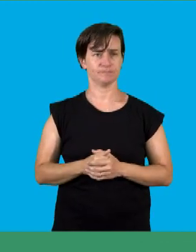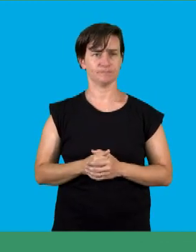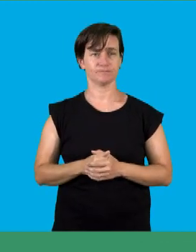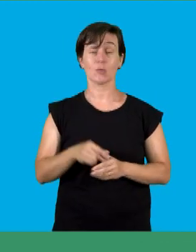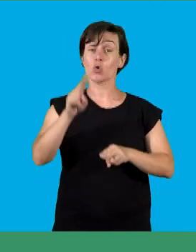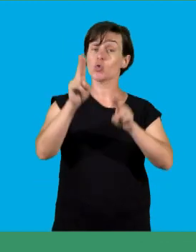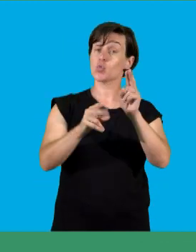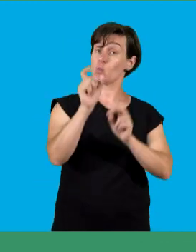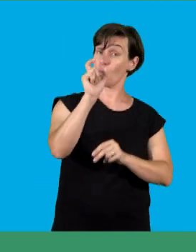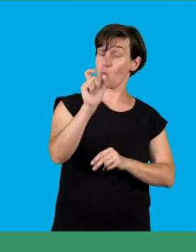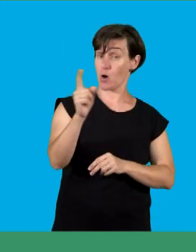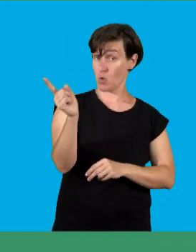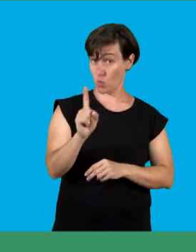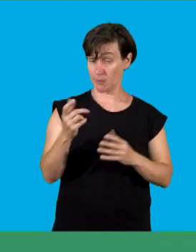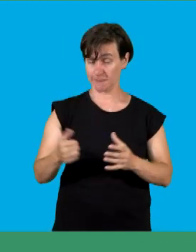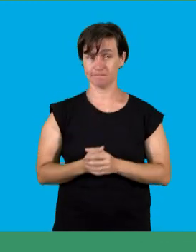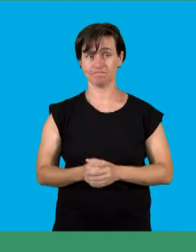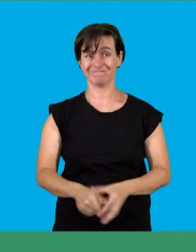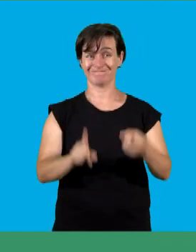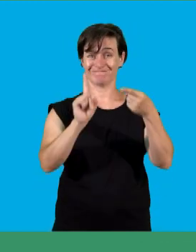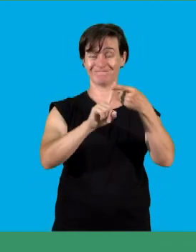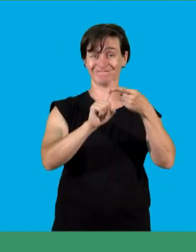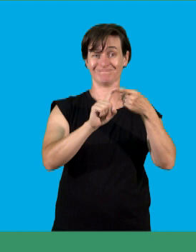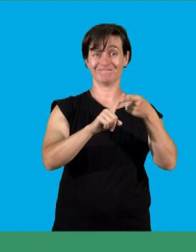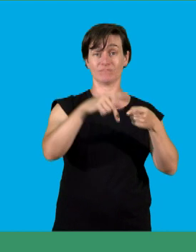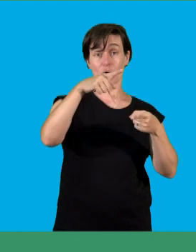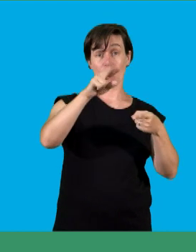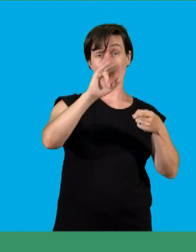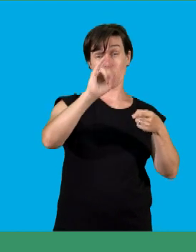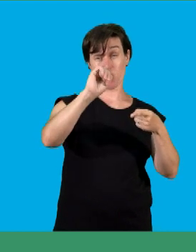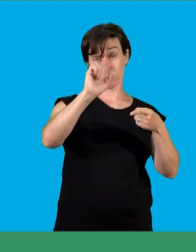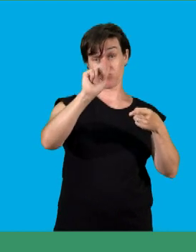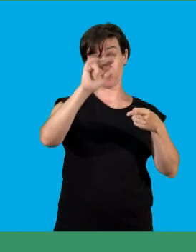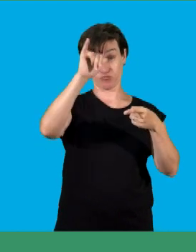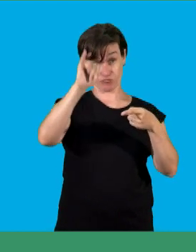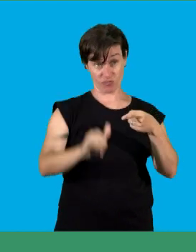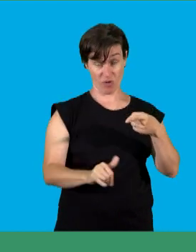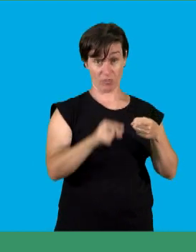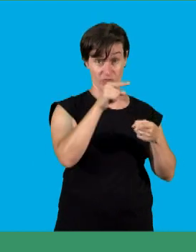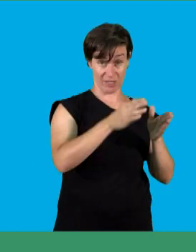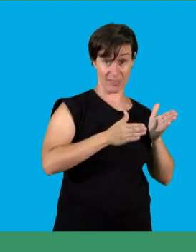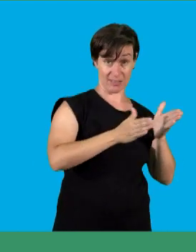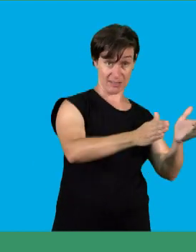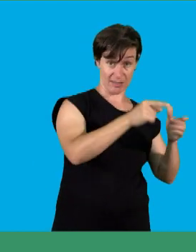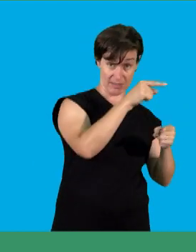Let us look at the new words and language recap, the new words that cropped up during our lesson.